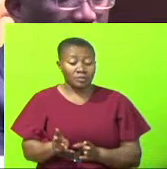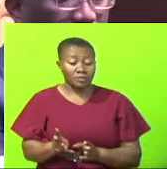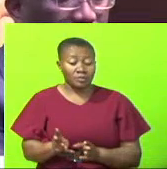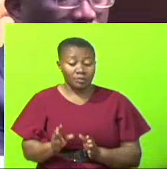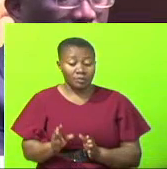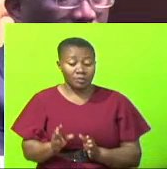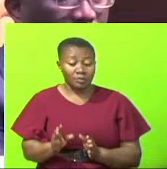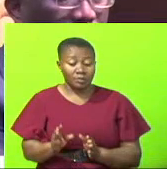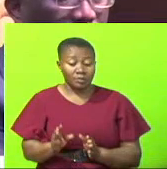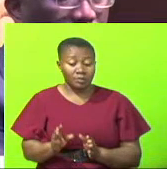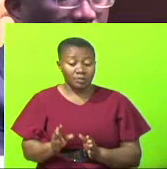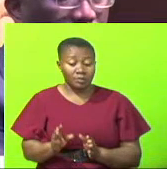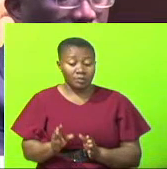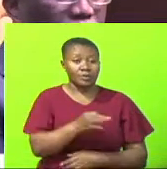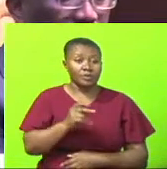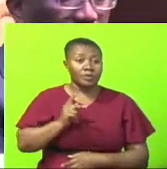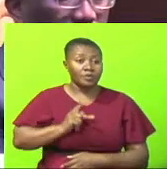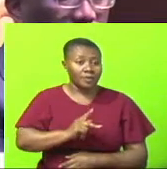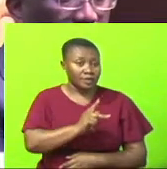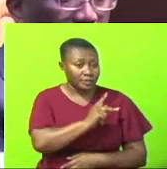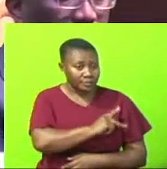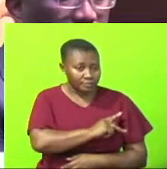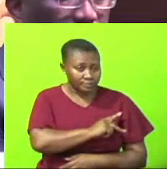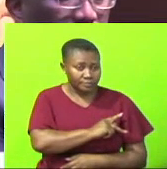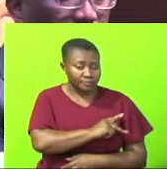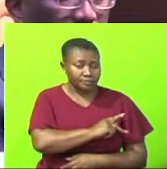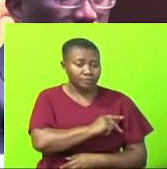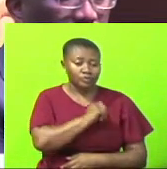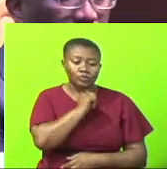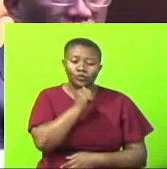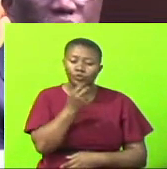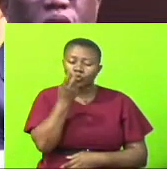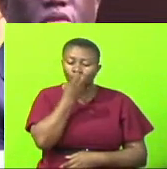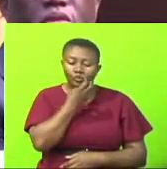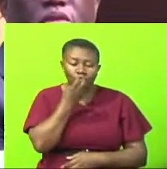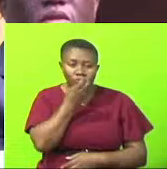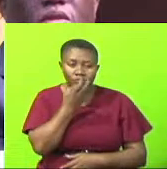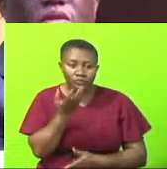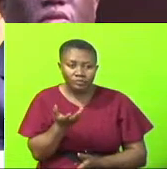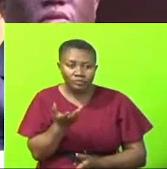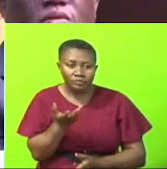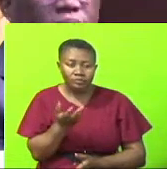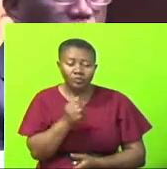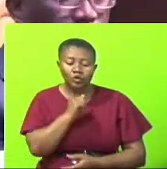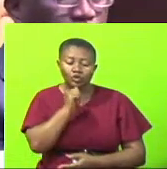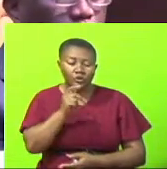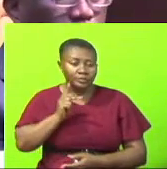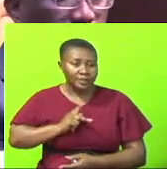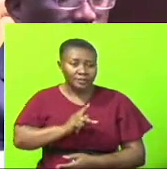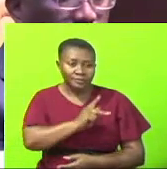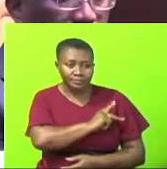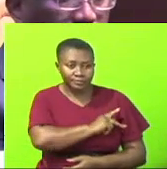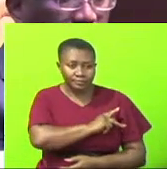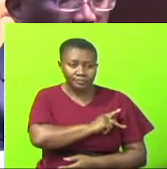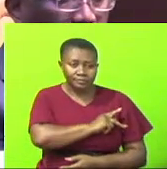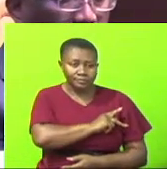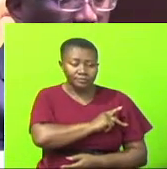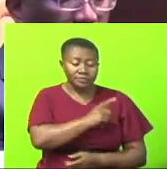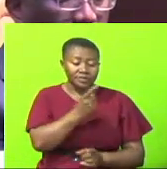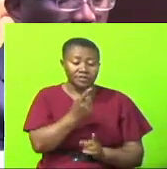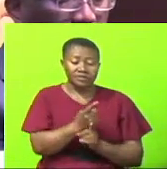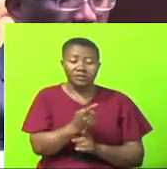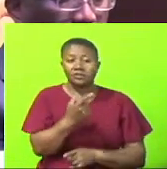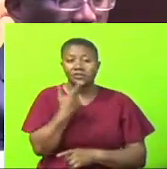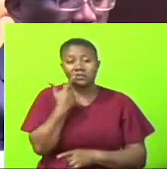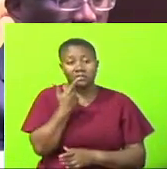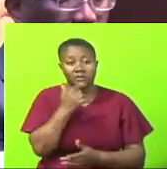Parliament, not petitioning the Speaker, not petitioning Parliament, just saying